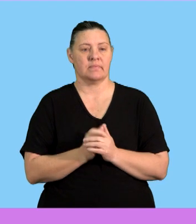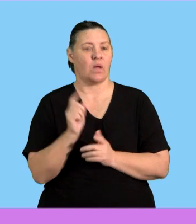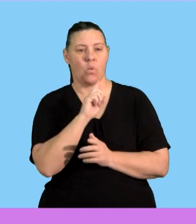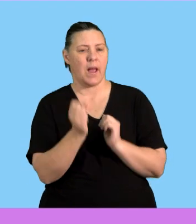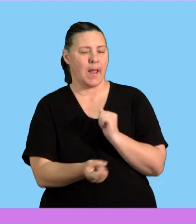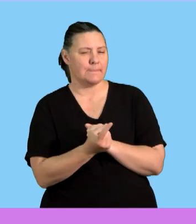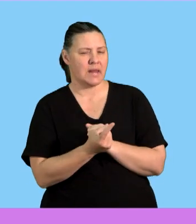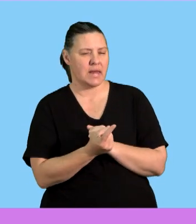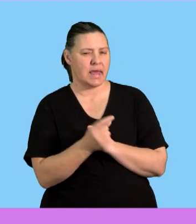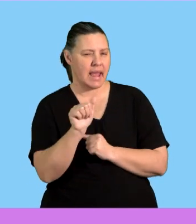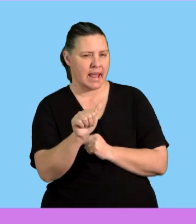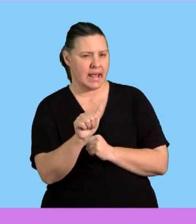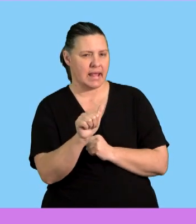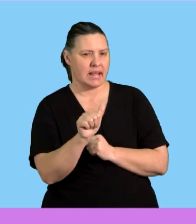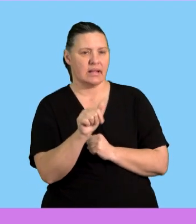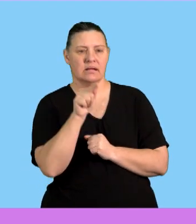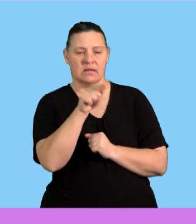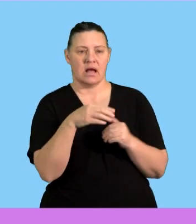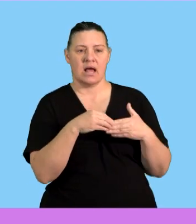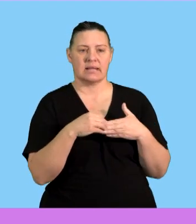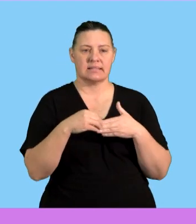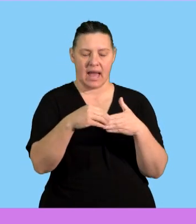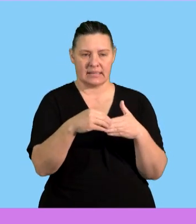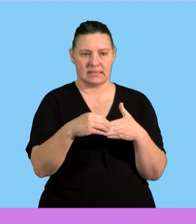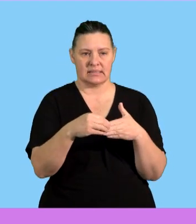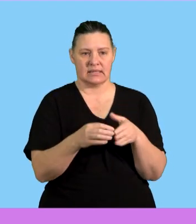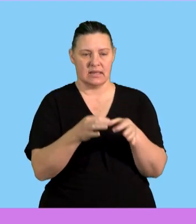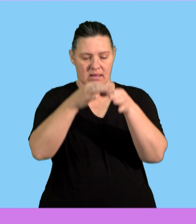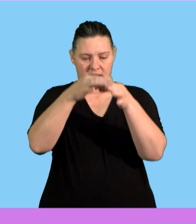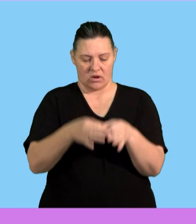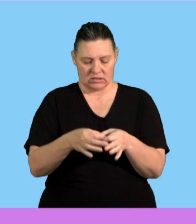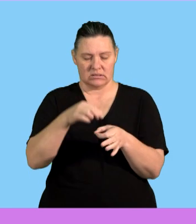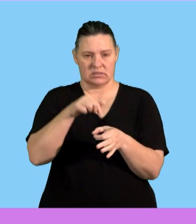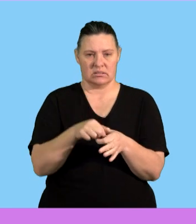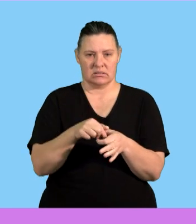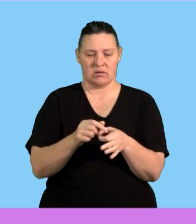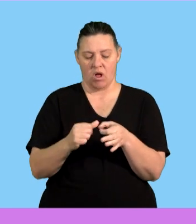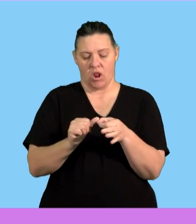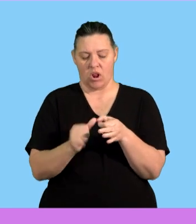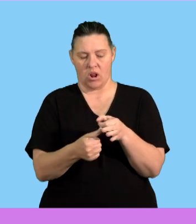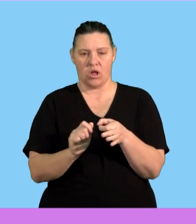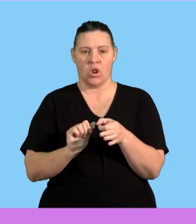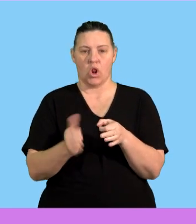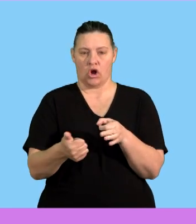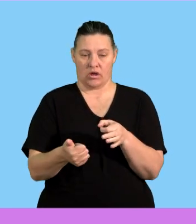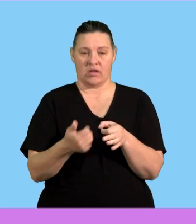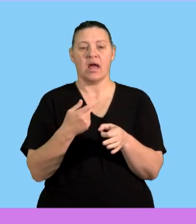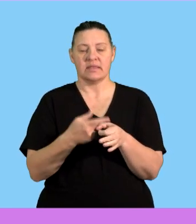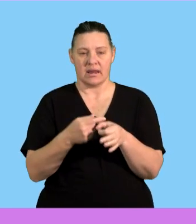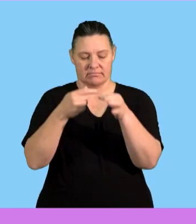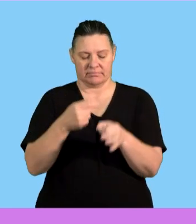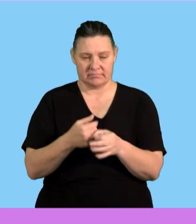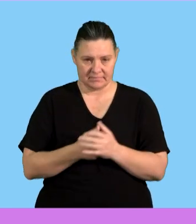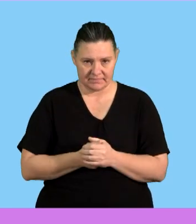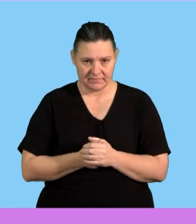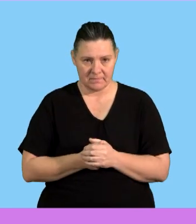is happening in figure A? We are saying, guide the cotton thread into the bobbin hole and lock it and then insert the bobbin into